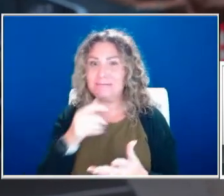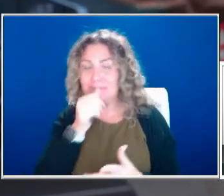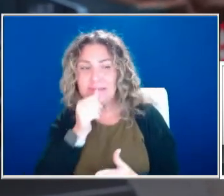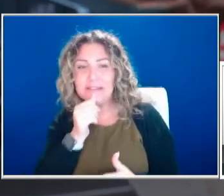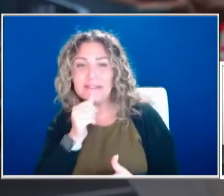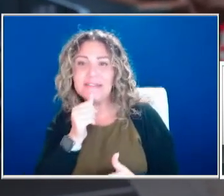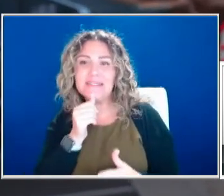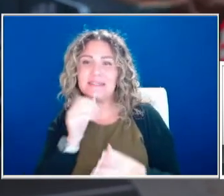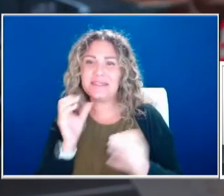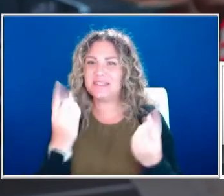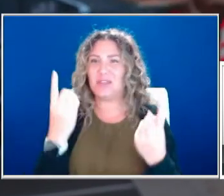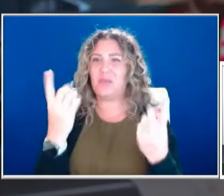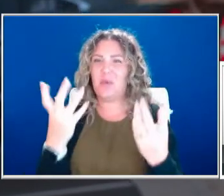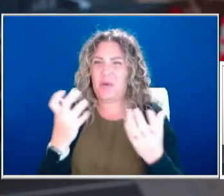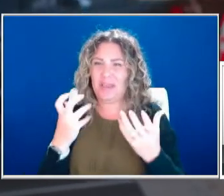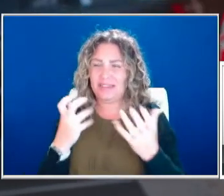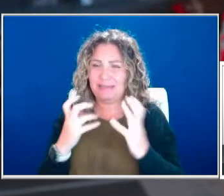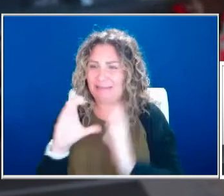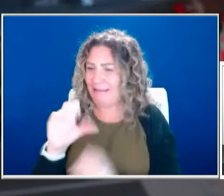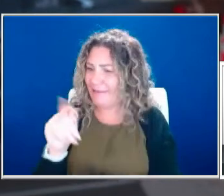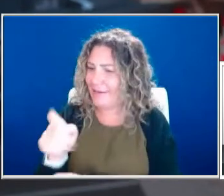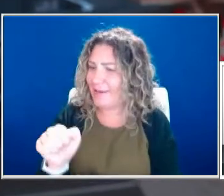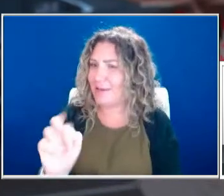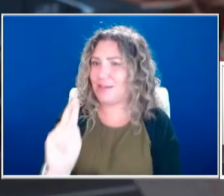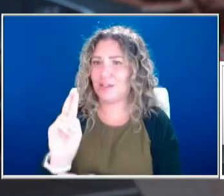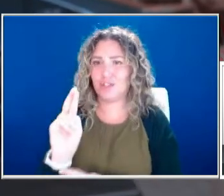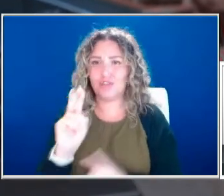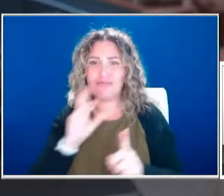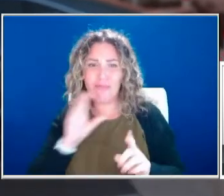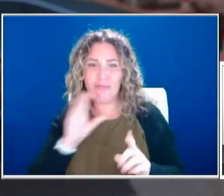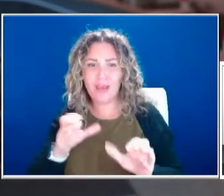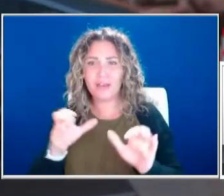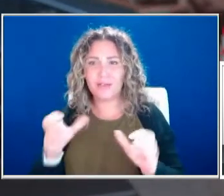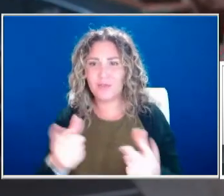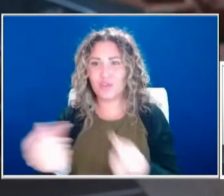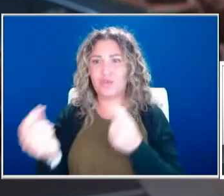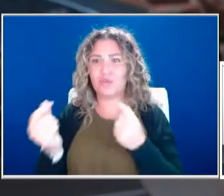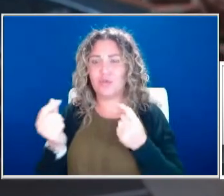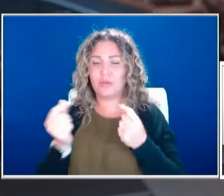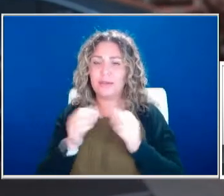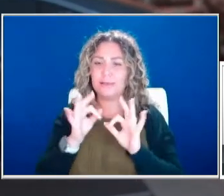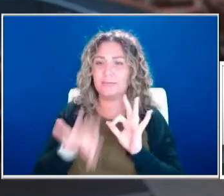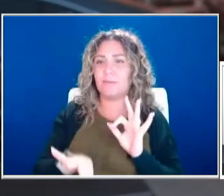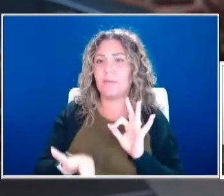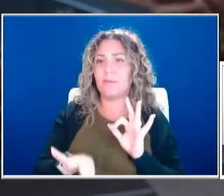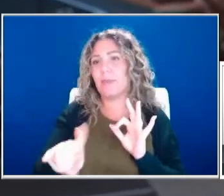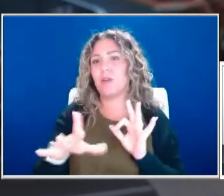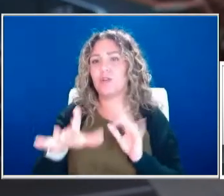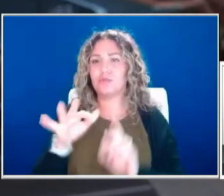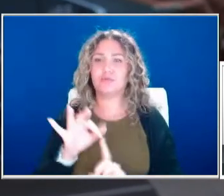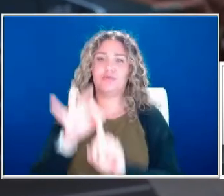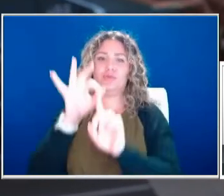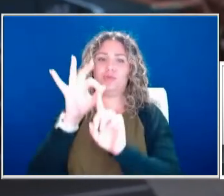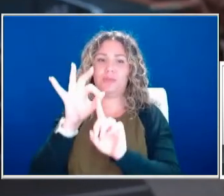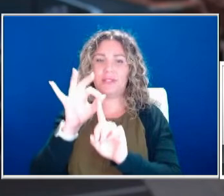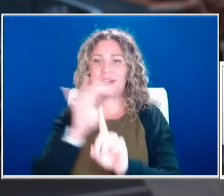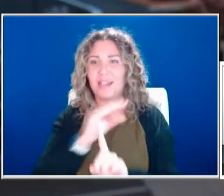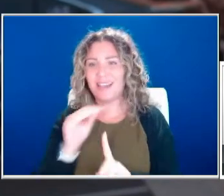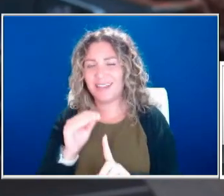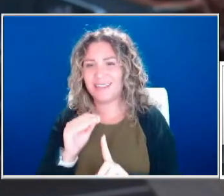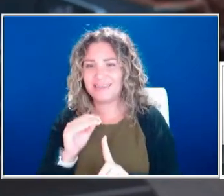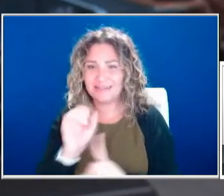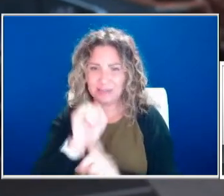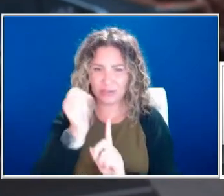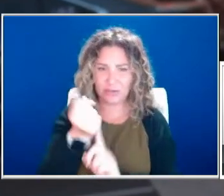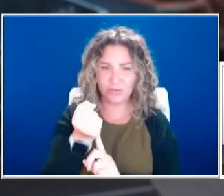cancer. Nobody's actively going about this, and so having a little bit of semblance of they're a unique person going through a unique circumstance,